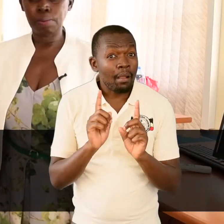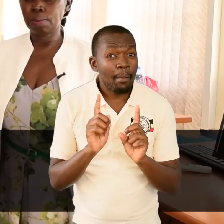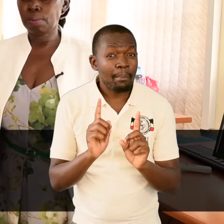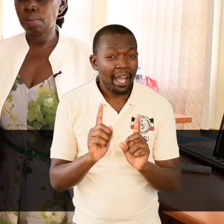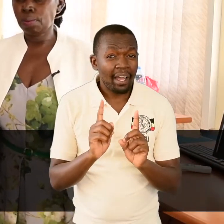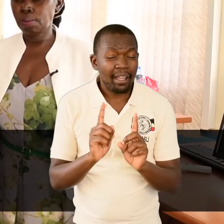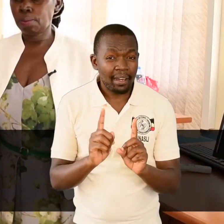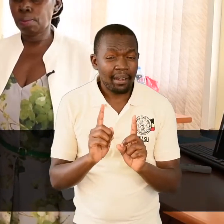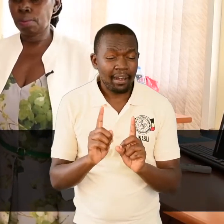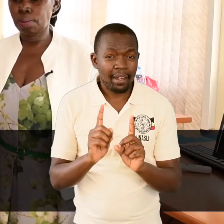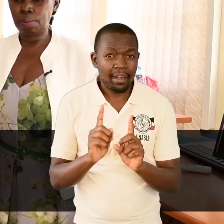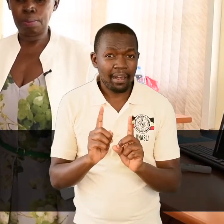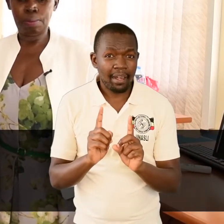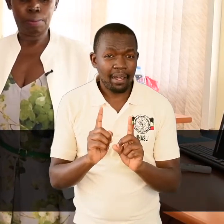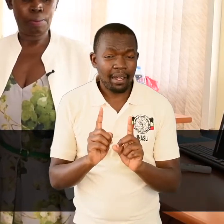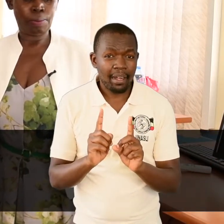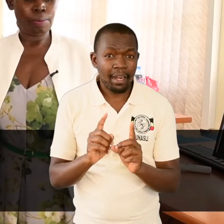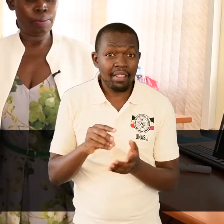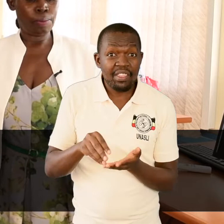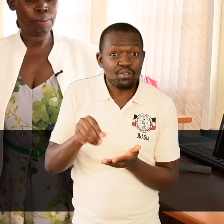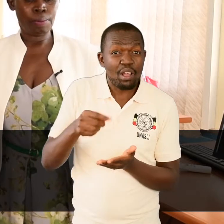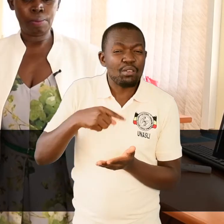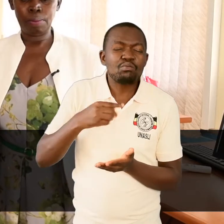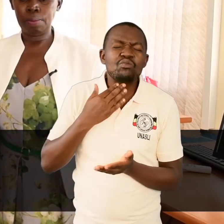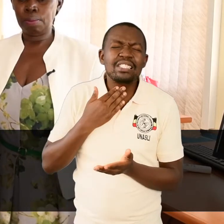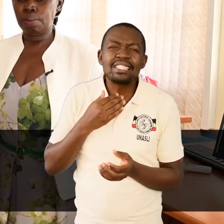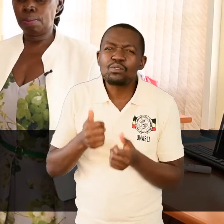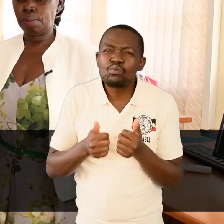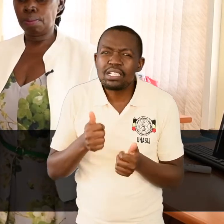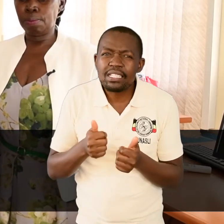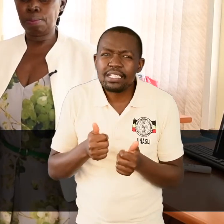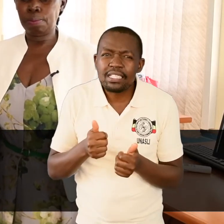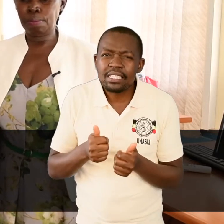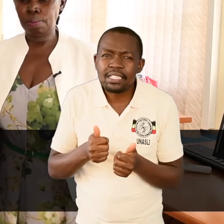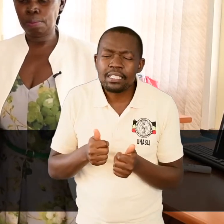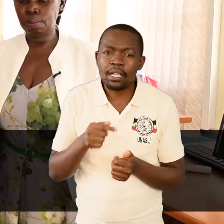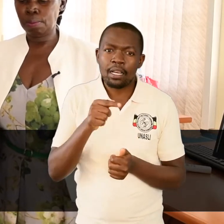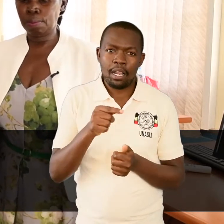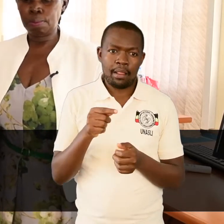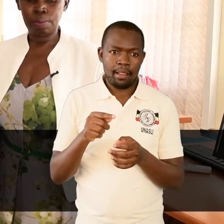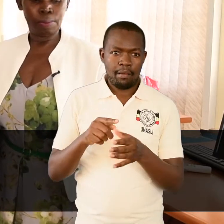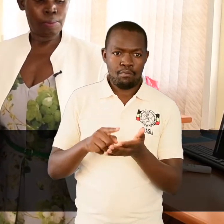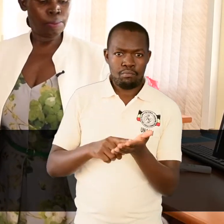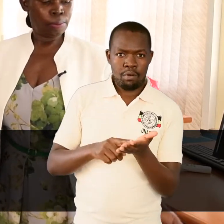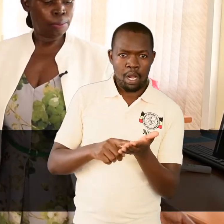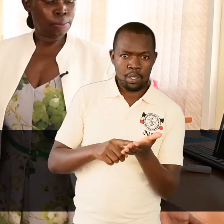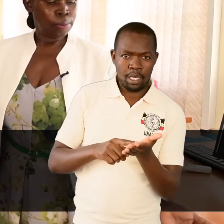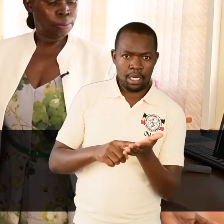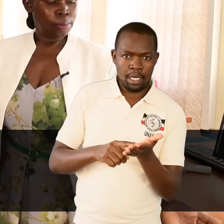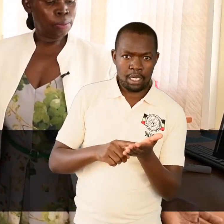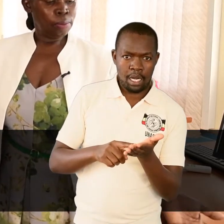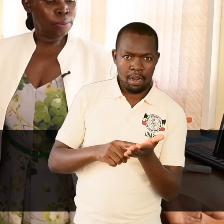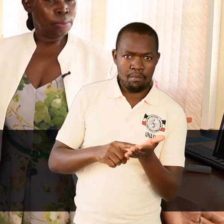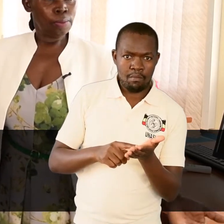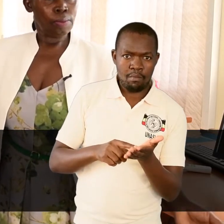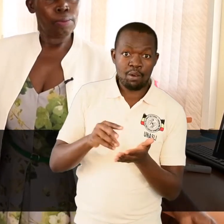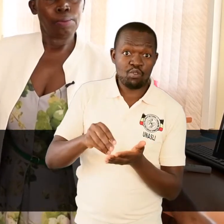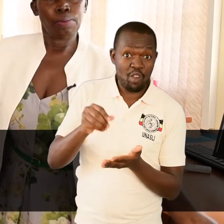soil we prefer is the brown soil or anti-hail